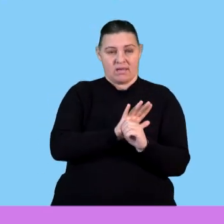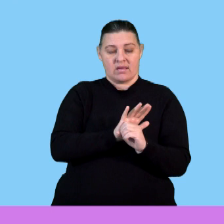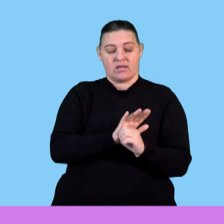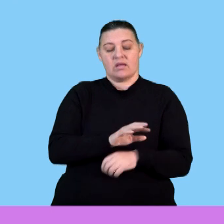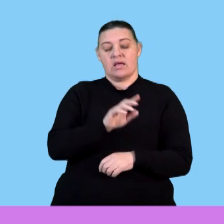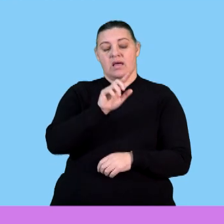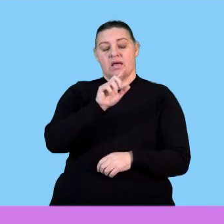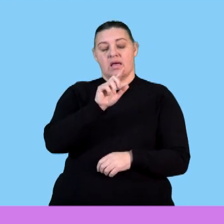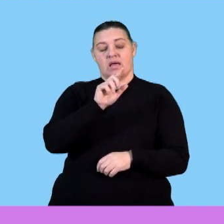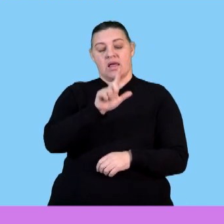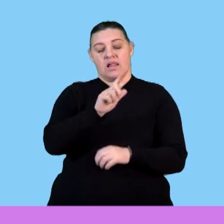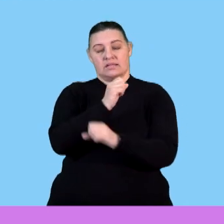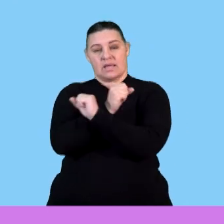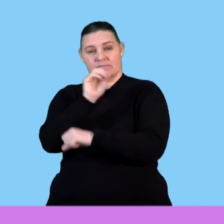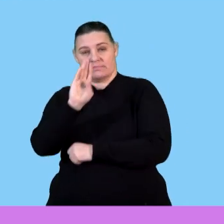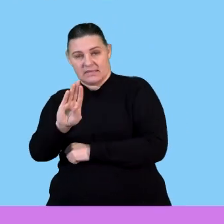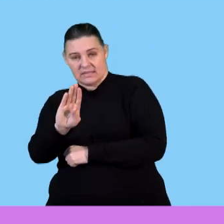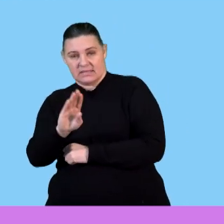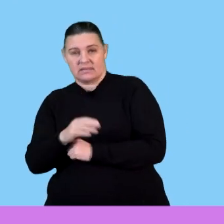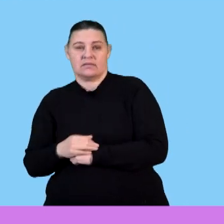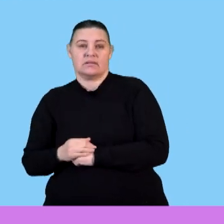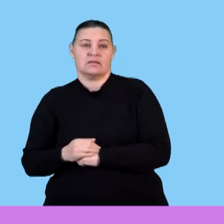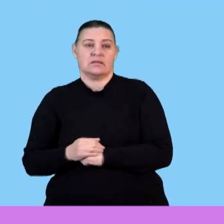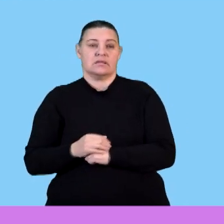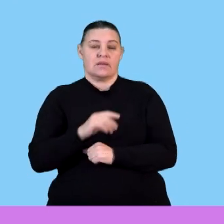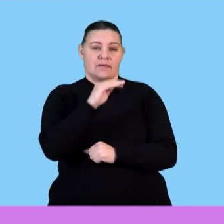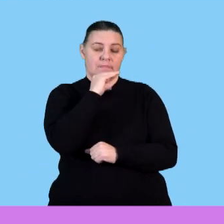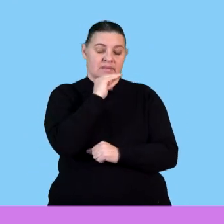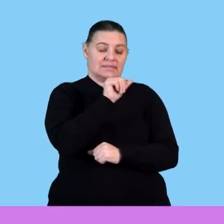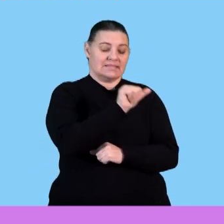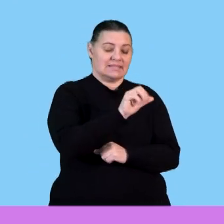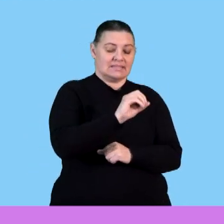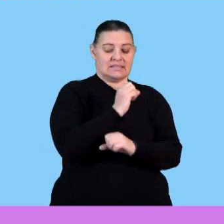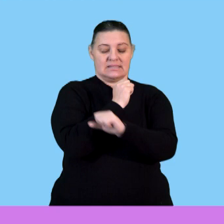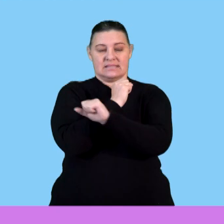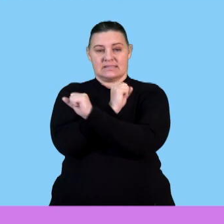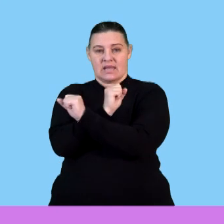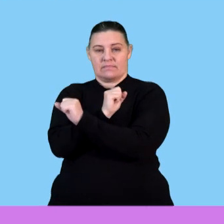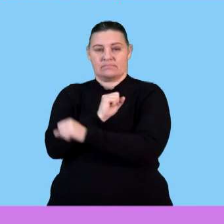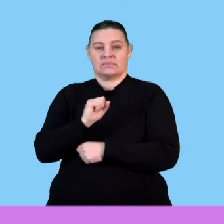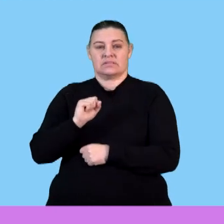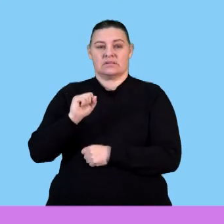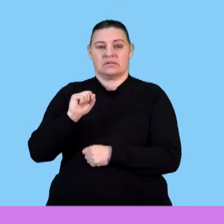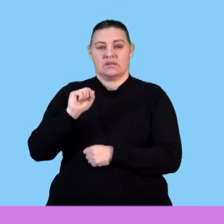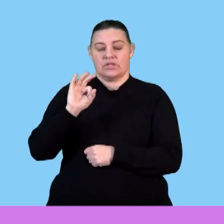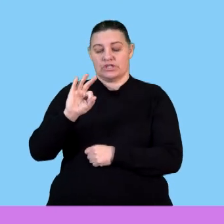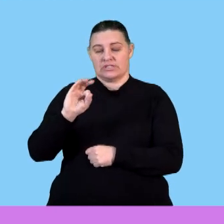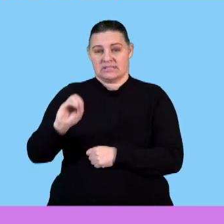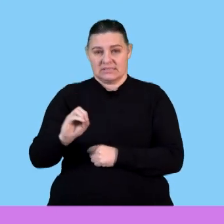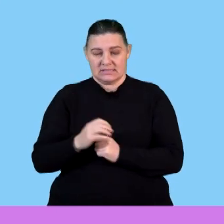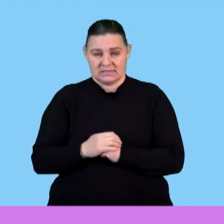tile measures 15. Right, so 4 times 15 will be 60. That again is in